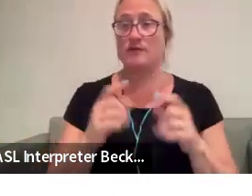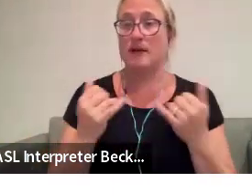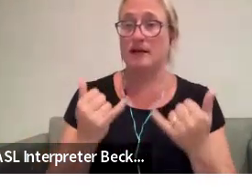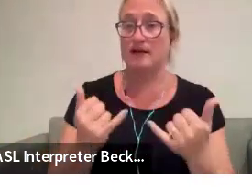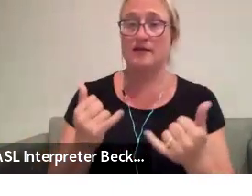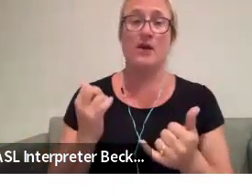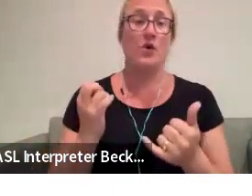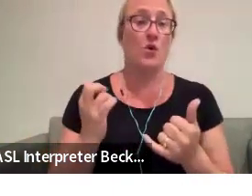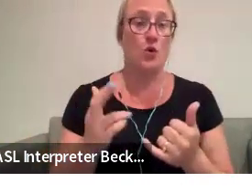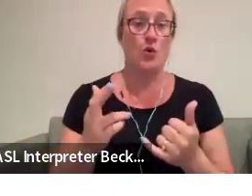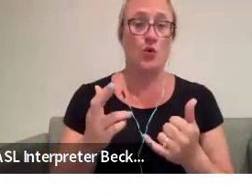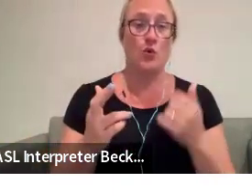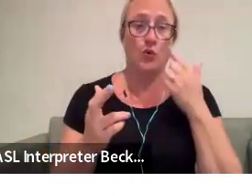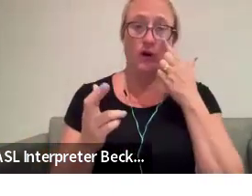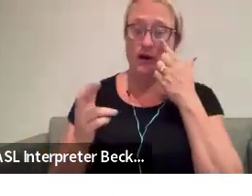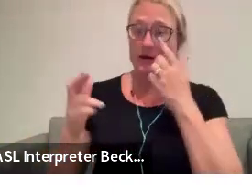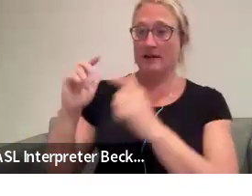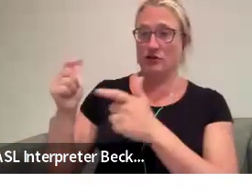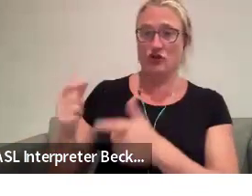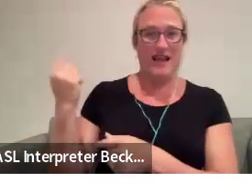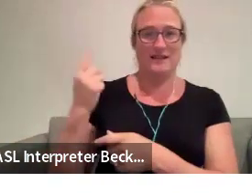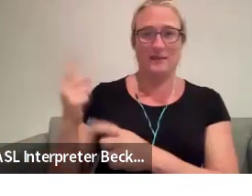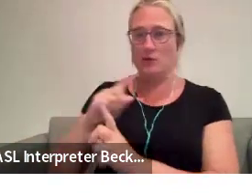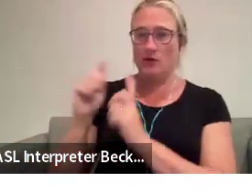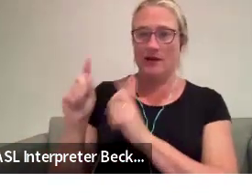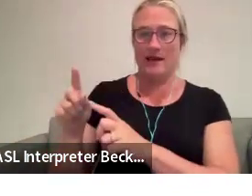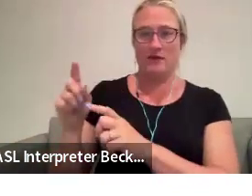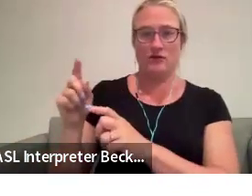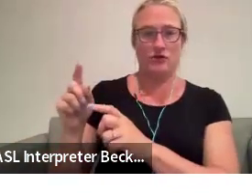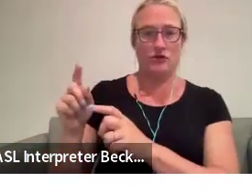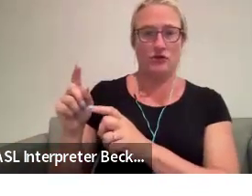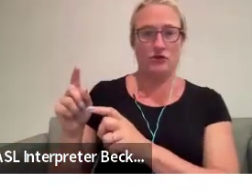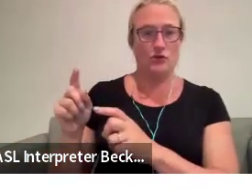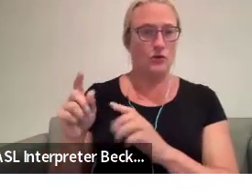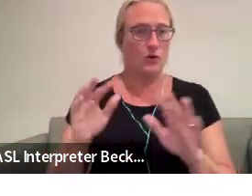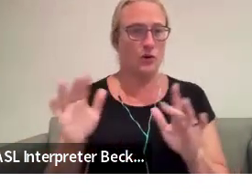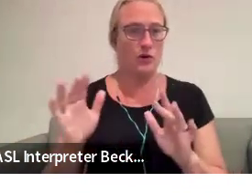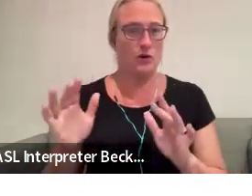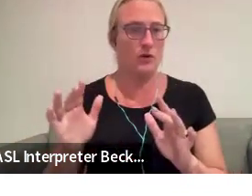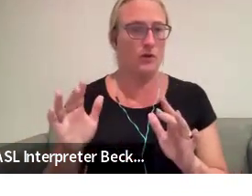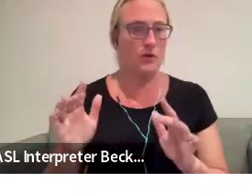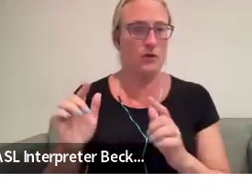explanation or in the chat by our oh, that's fun, chat is